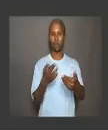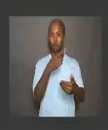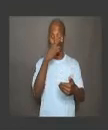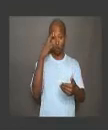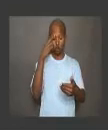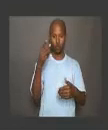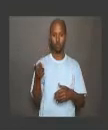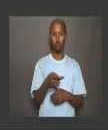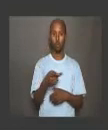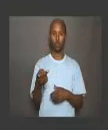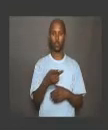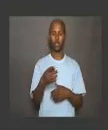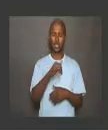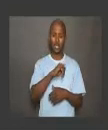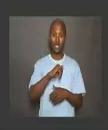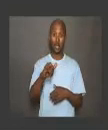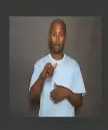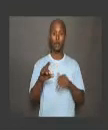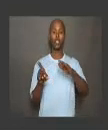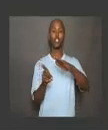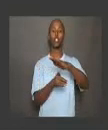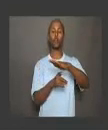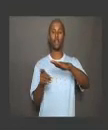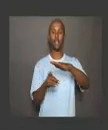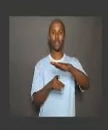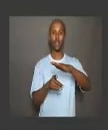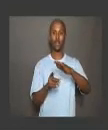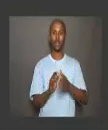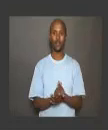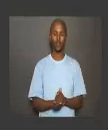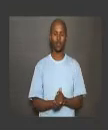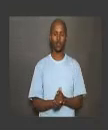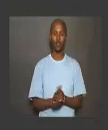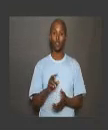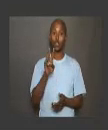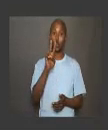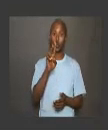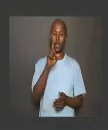simple because both terms have the same denominator.